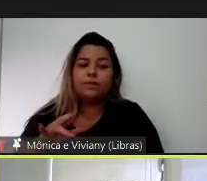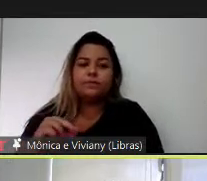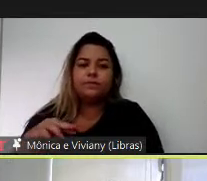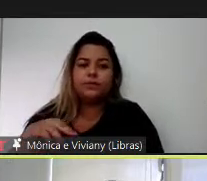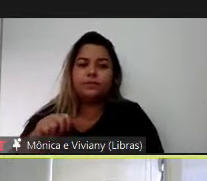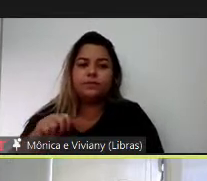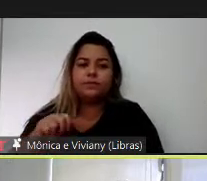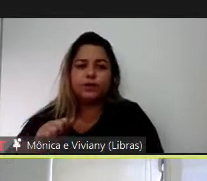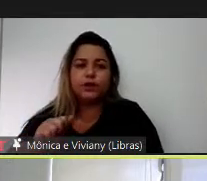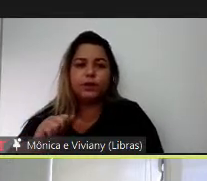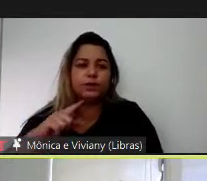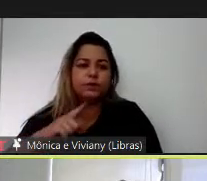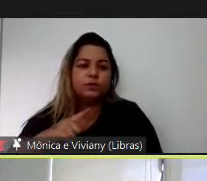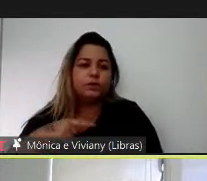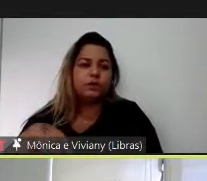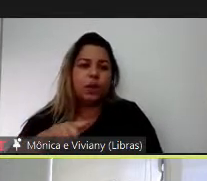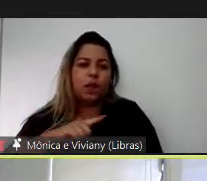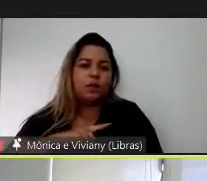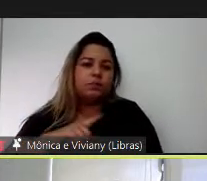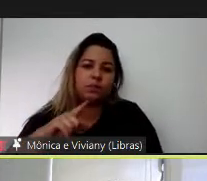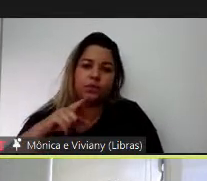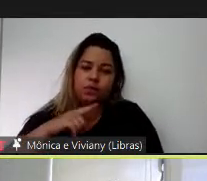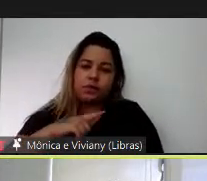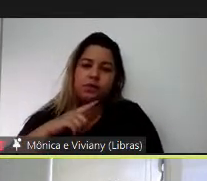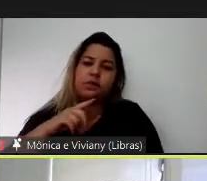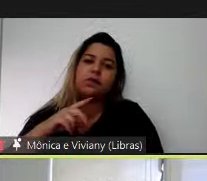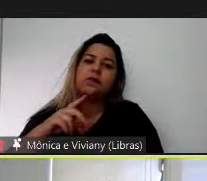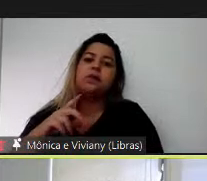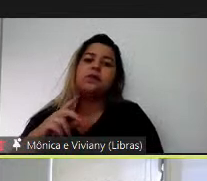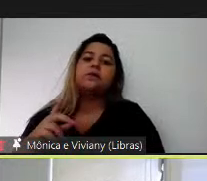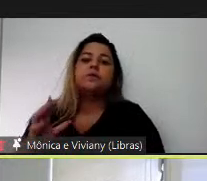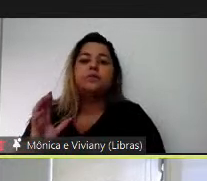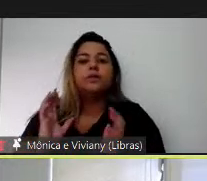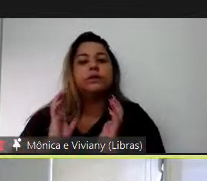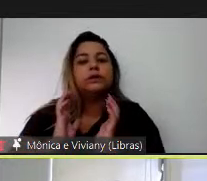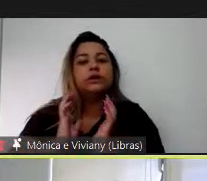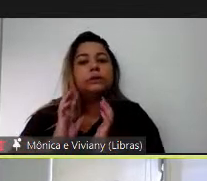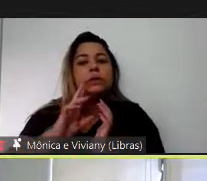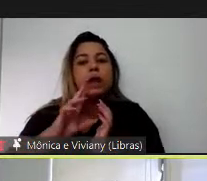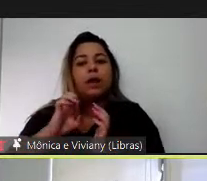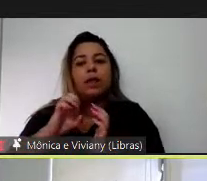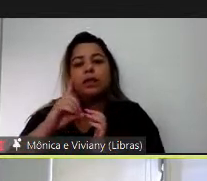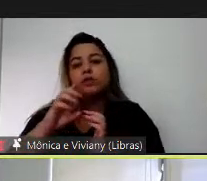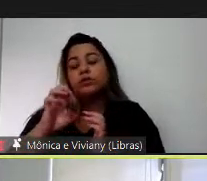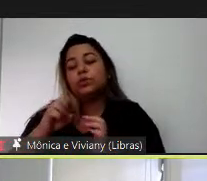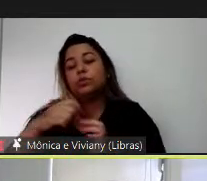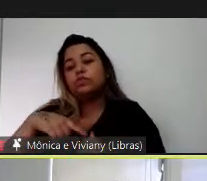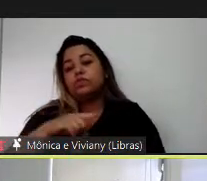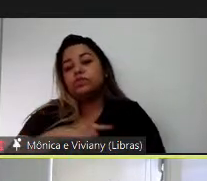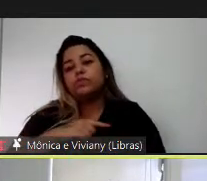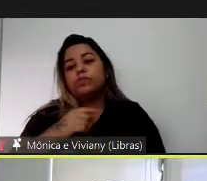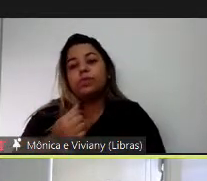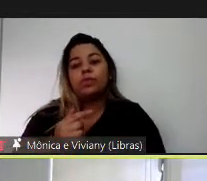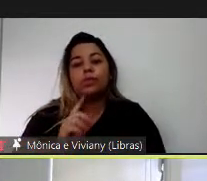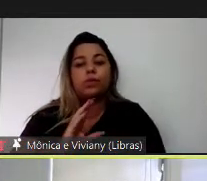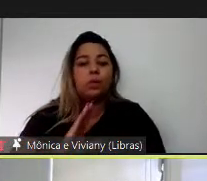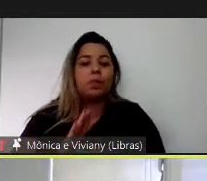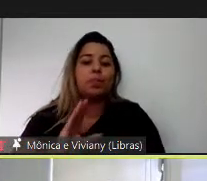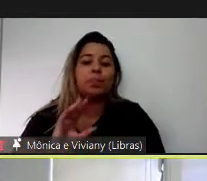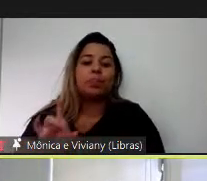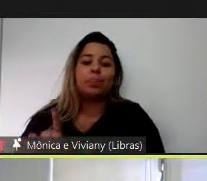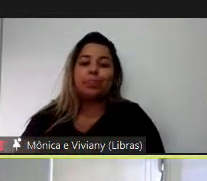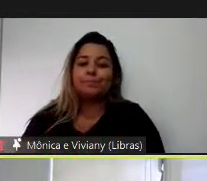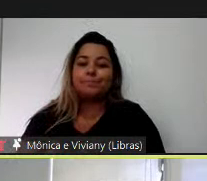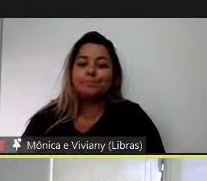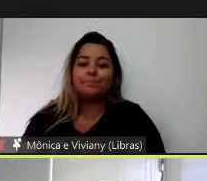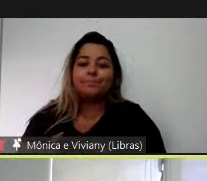primary attention, which we had, but that also we also have in the network, but we had the financing, specific financing,